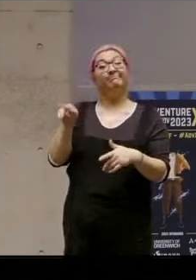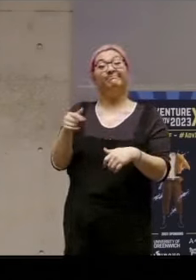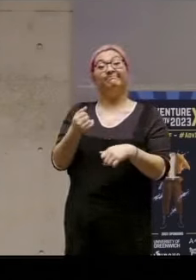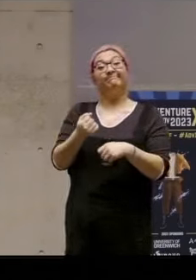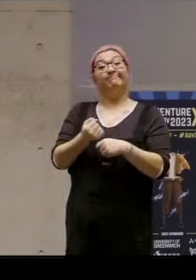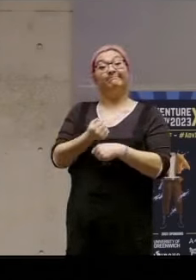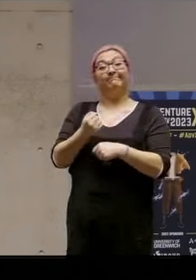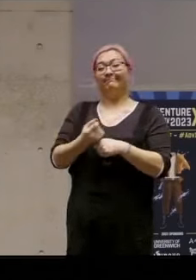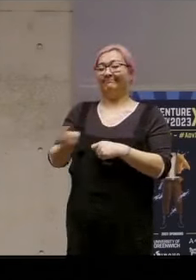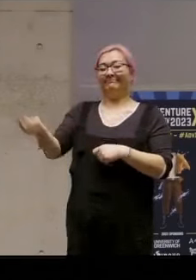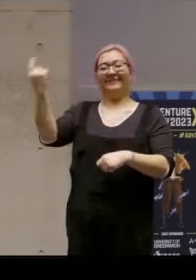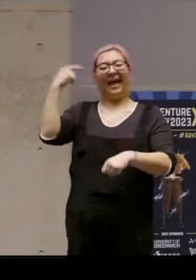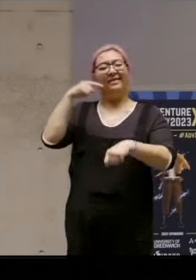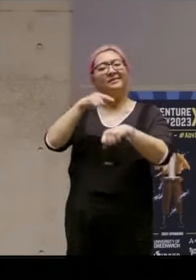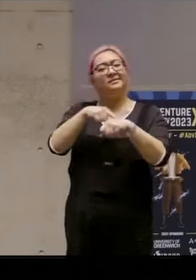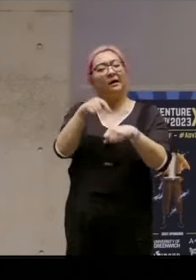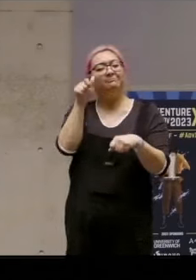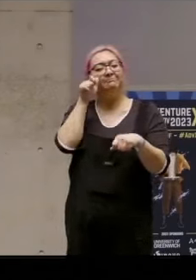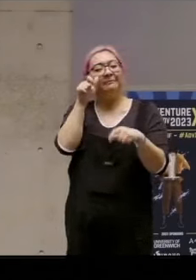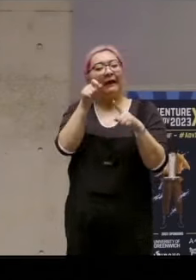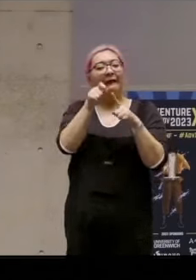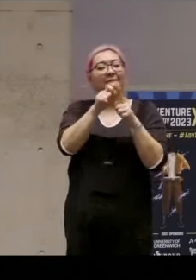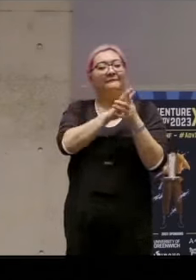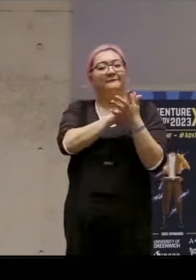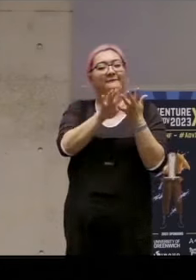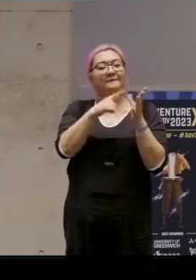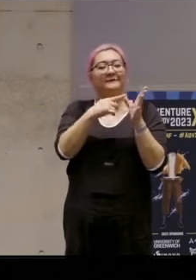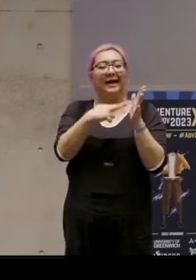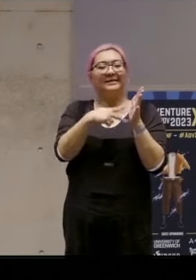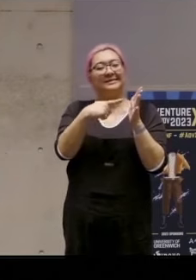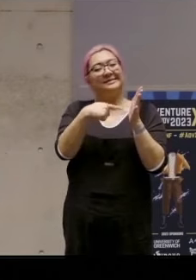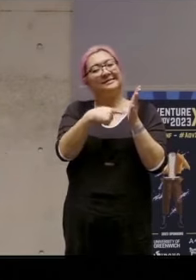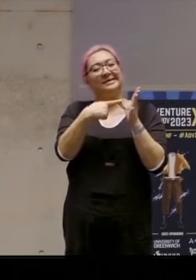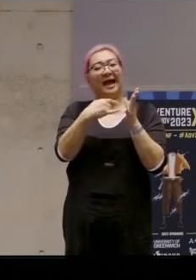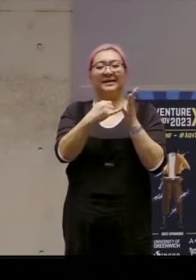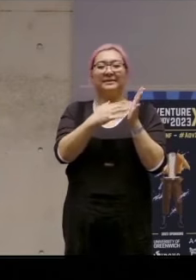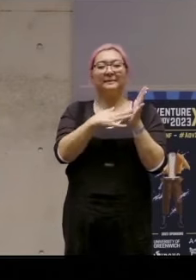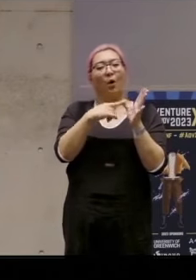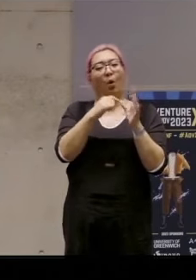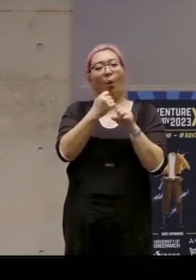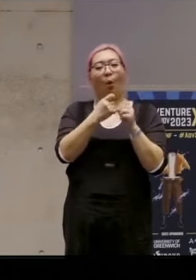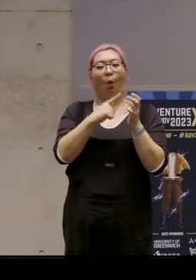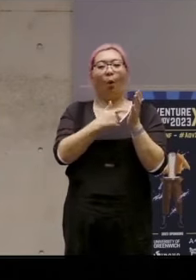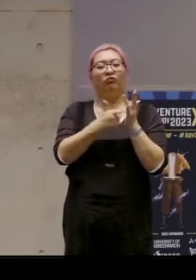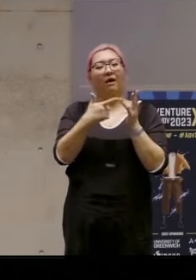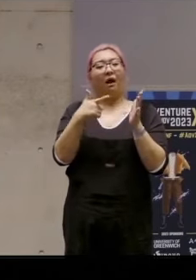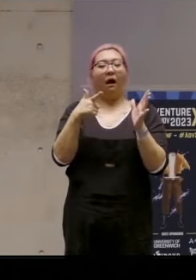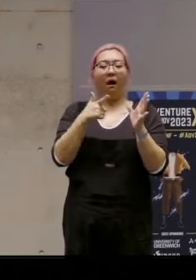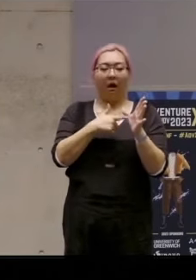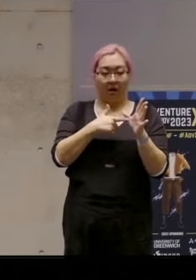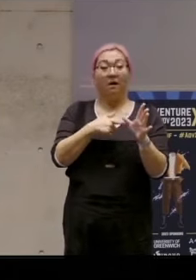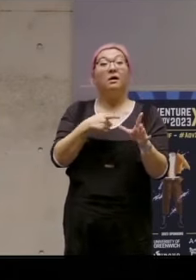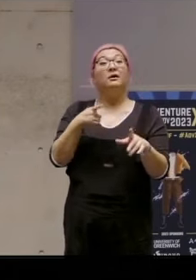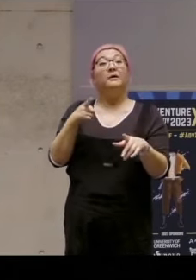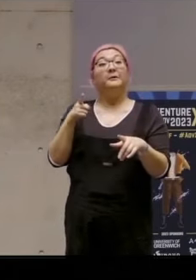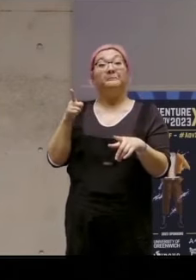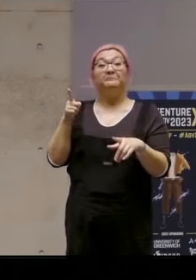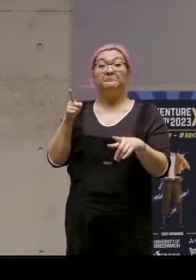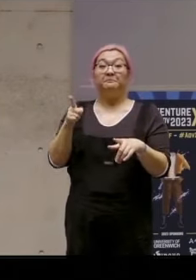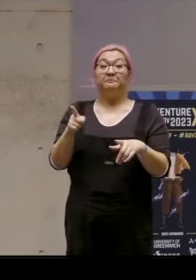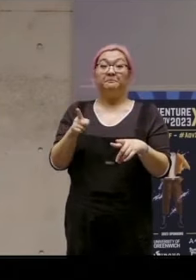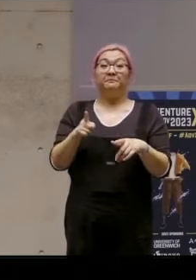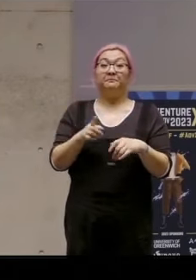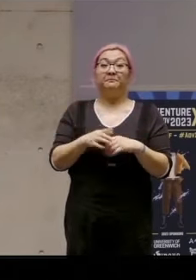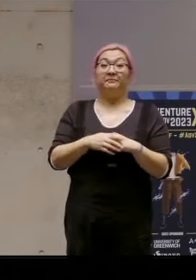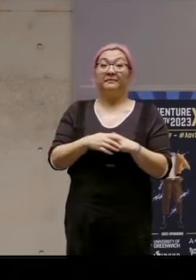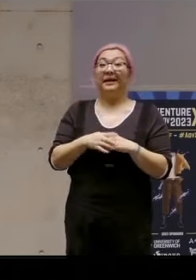of Phantasmagoria, but a much less R-rated version, of course. The compositing technique was a little underdeveloped for the